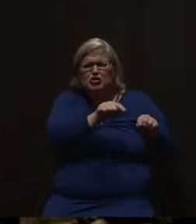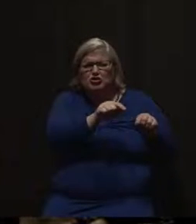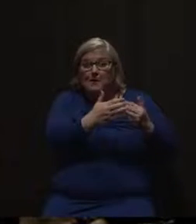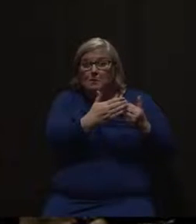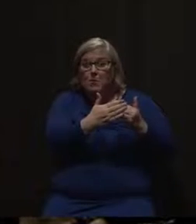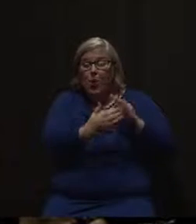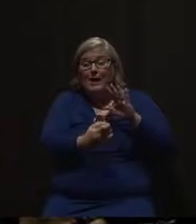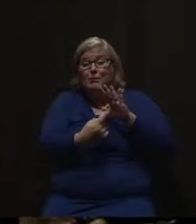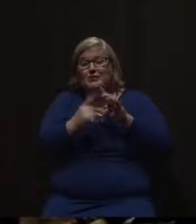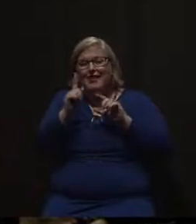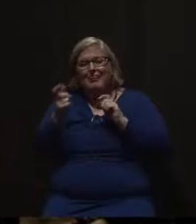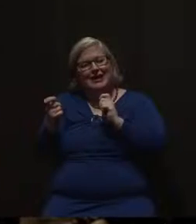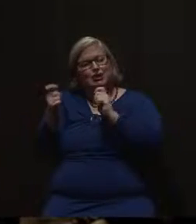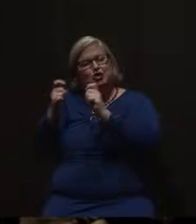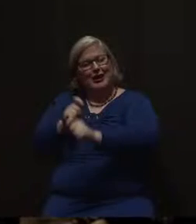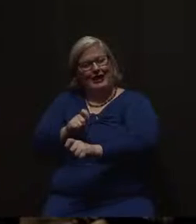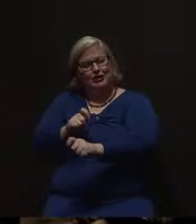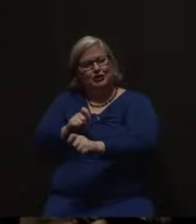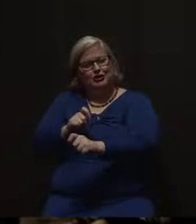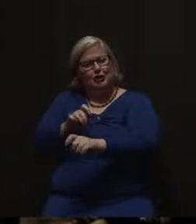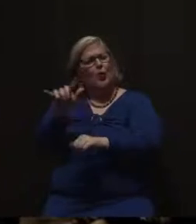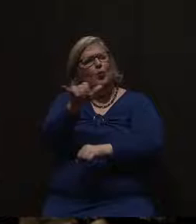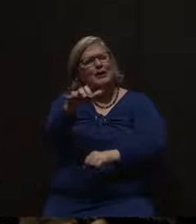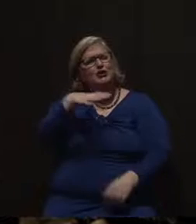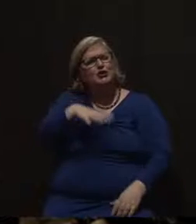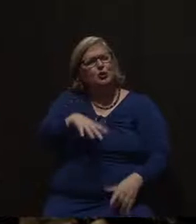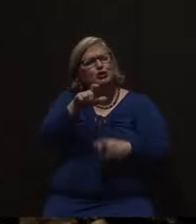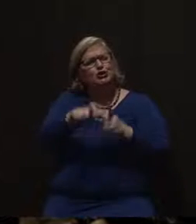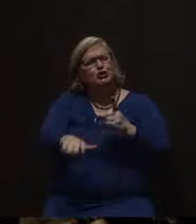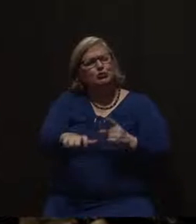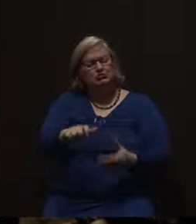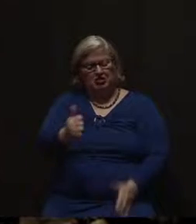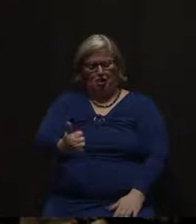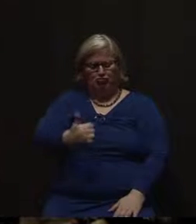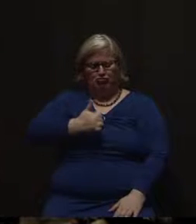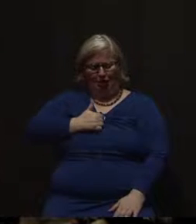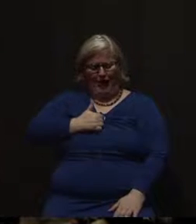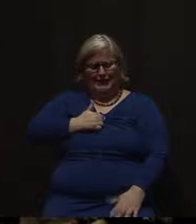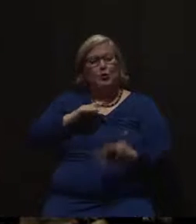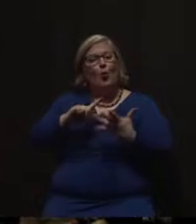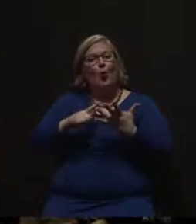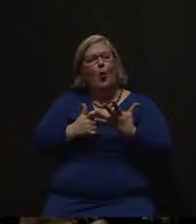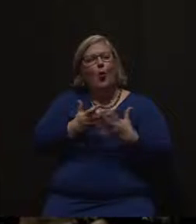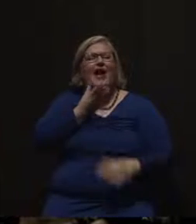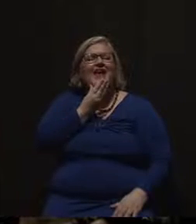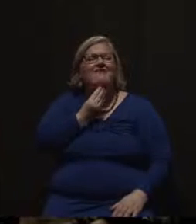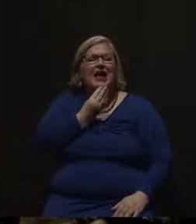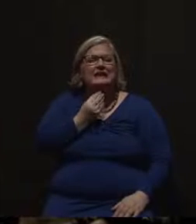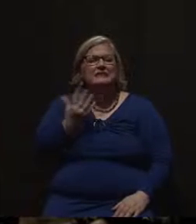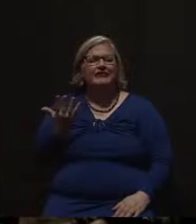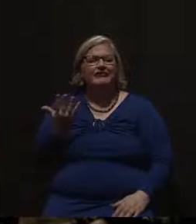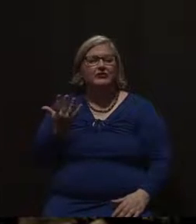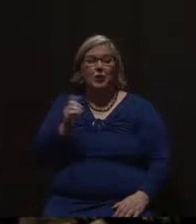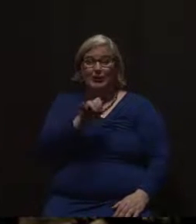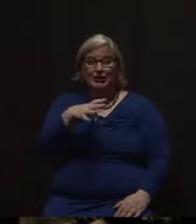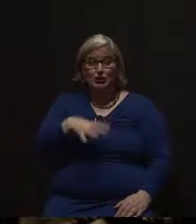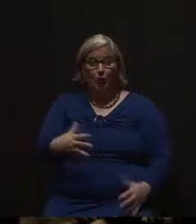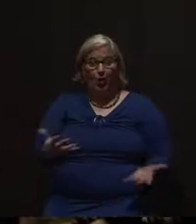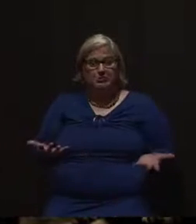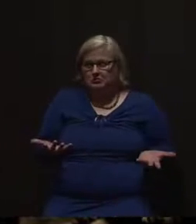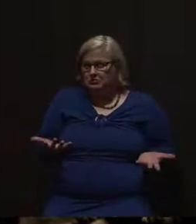be right or effective? And very often it seems like it's more important for people to be right than effective. And there are